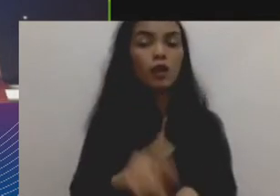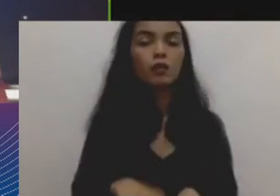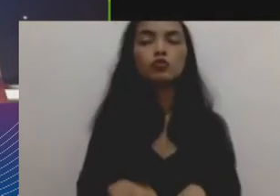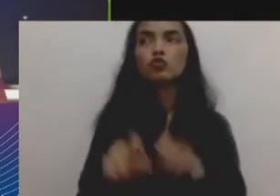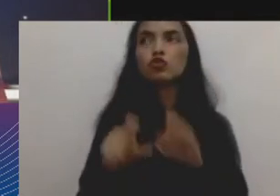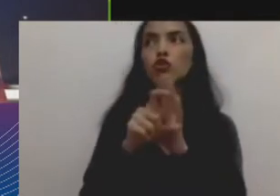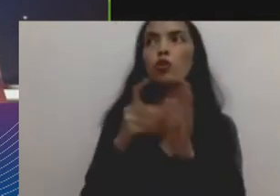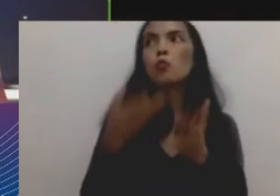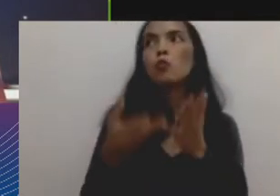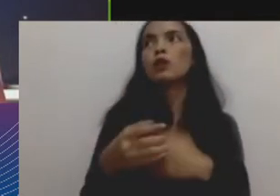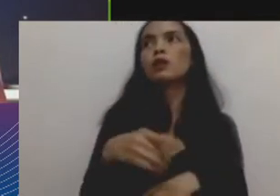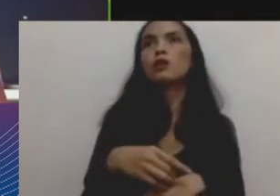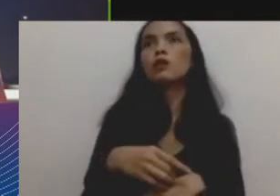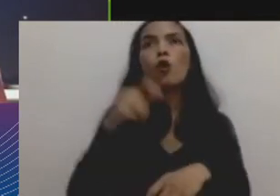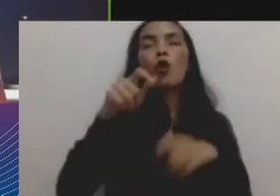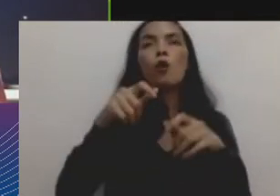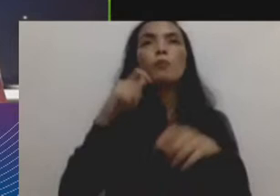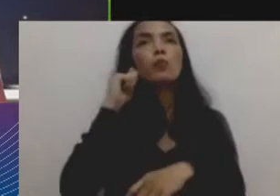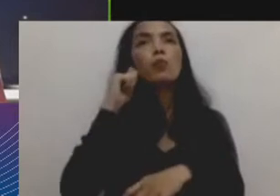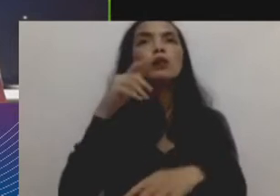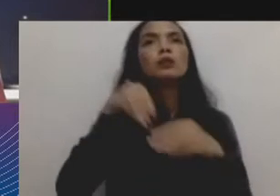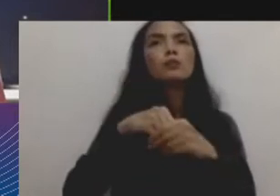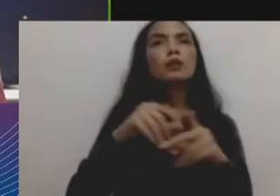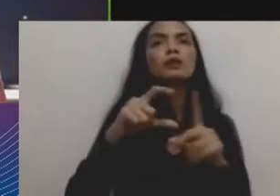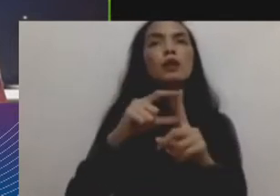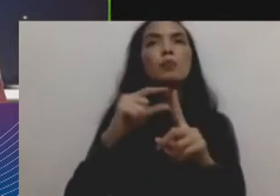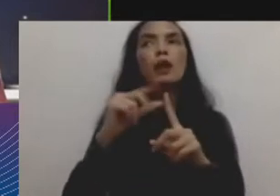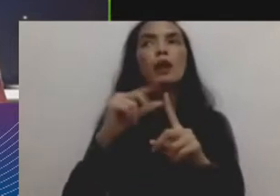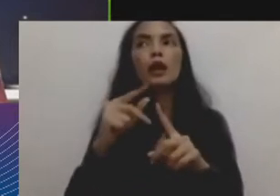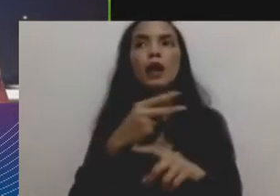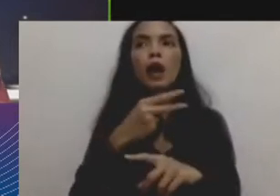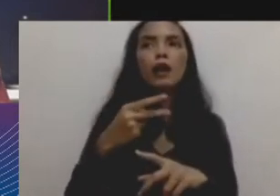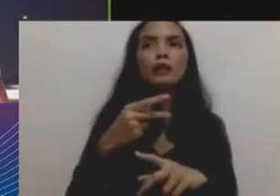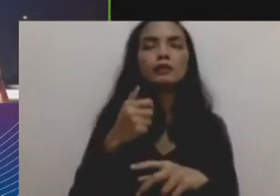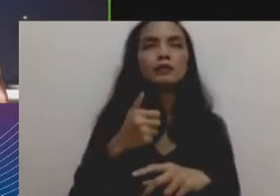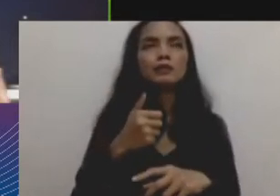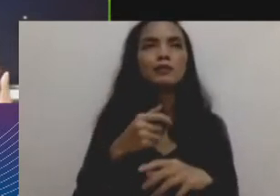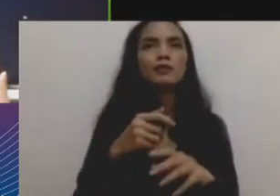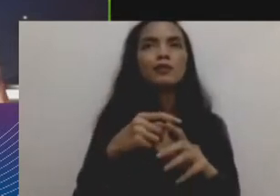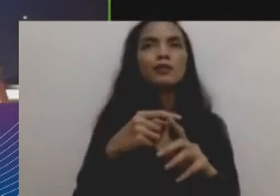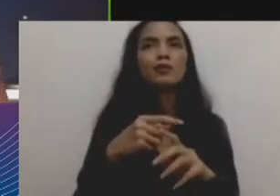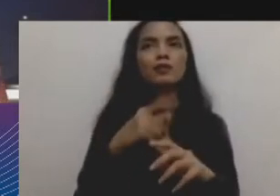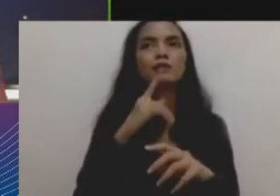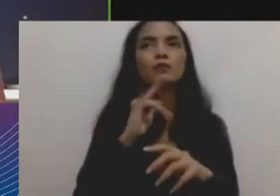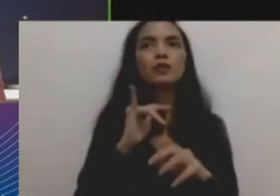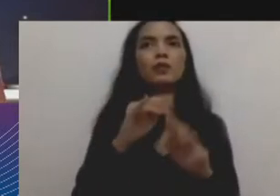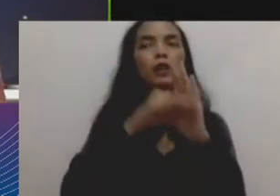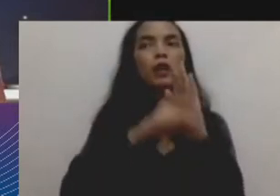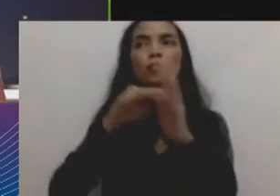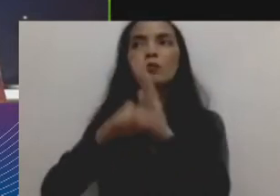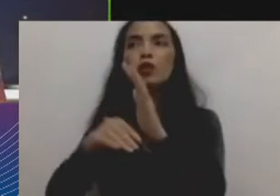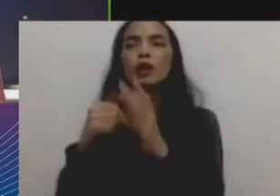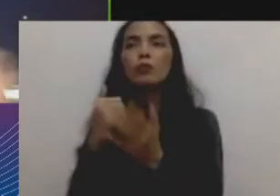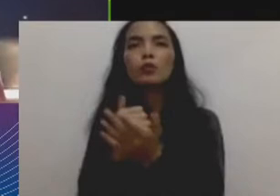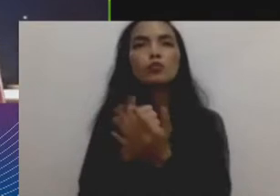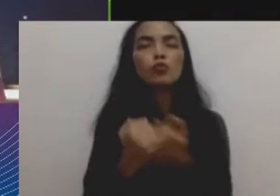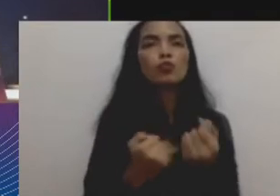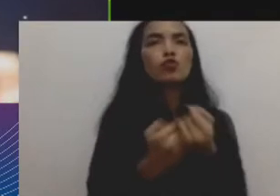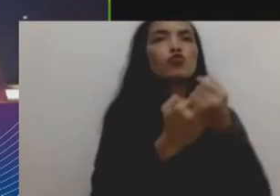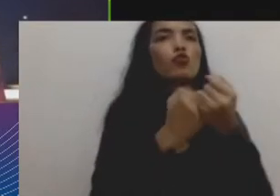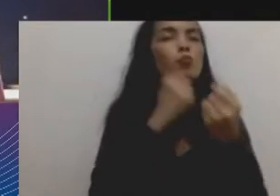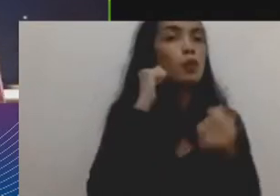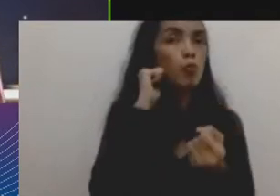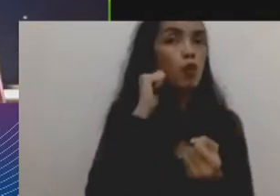perempuan yang ada di parlemen itu, apakah akan menjamin bahwa akan lebih banyak policies atau kebijakan yang berpihak